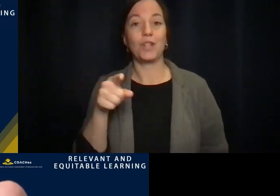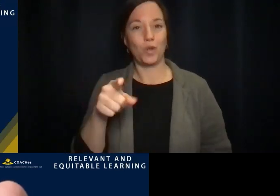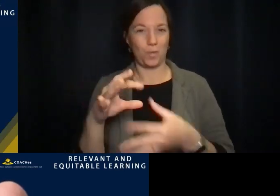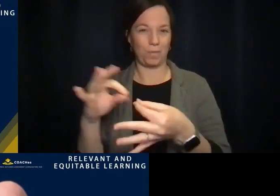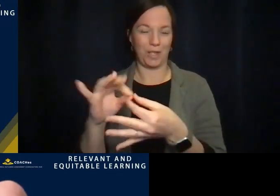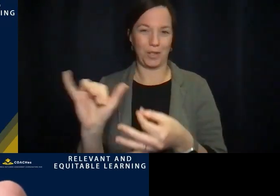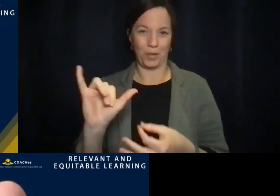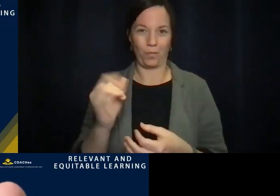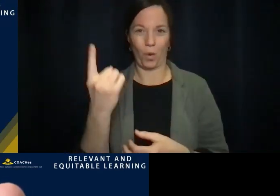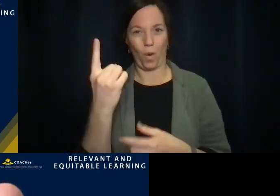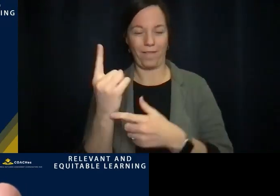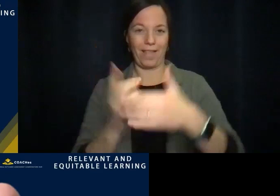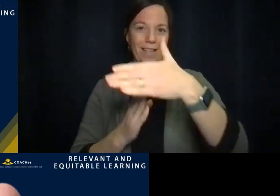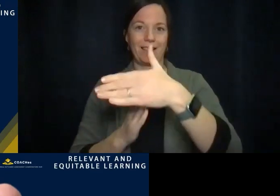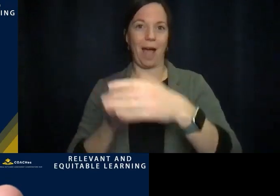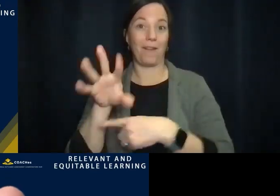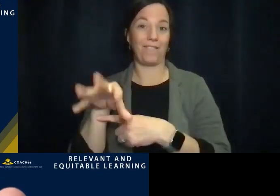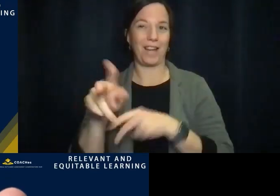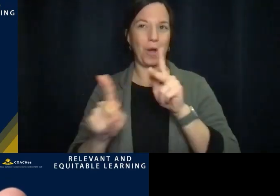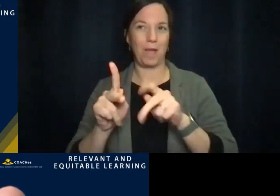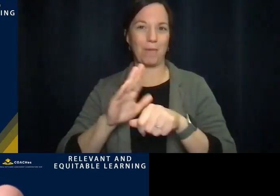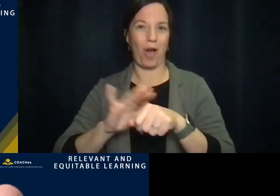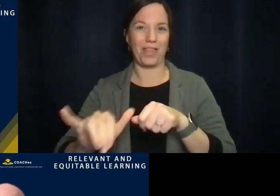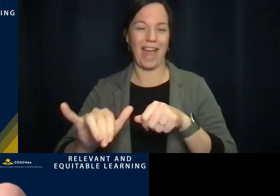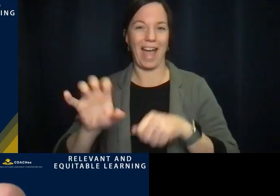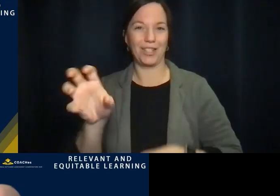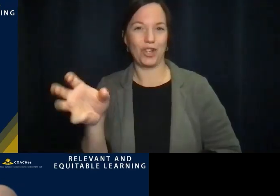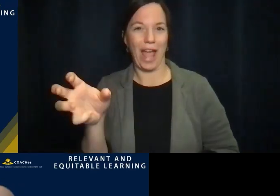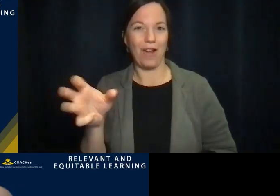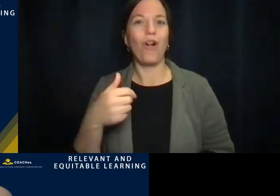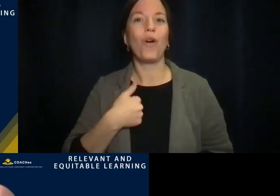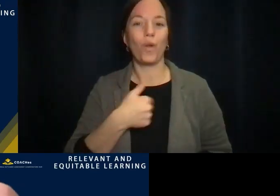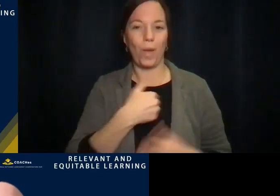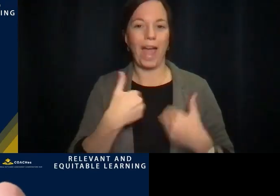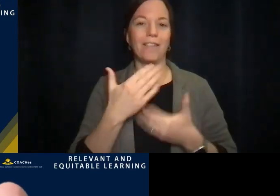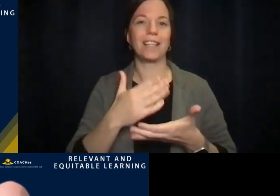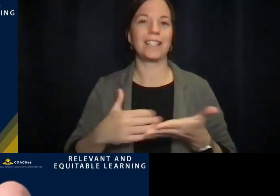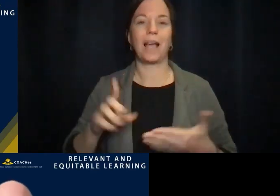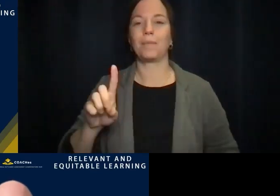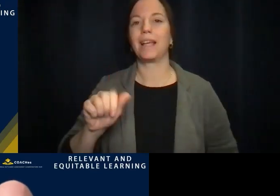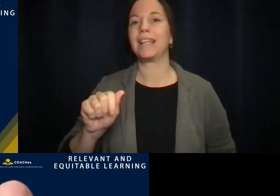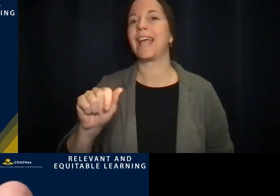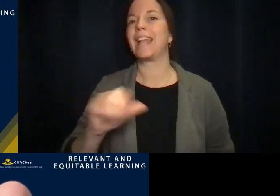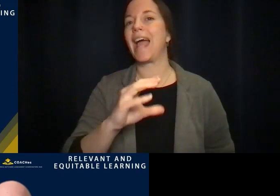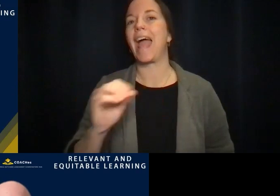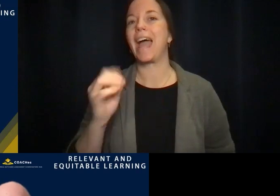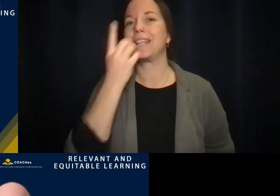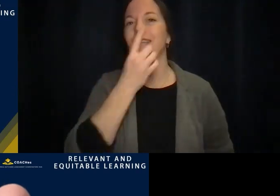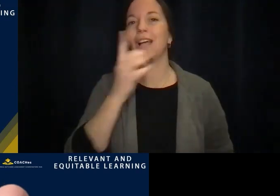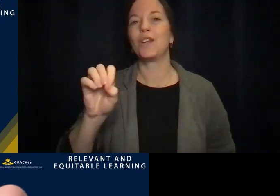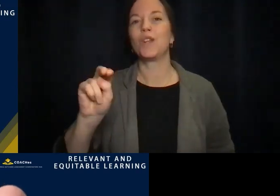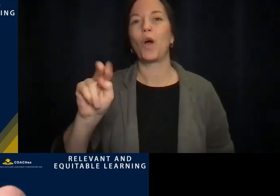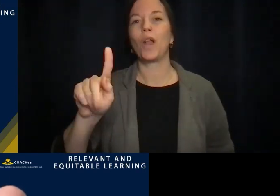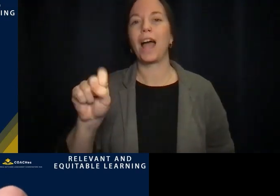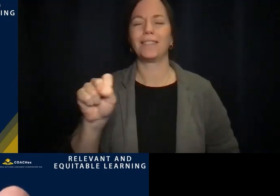of the top video people on the channel, we have something called Data and Donuts. It's a completely free and there's no